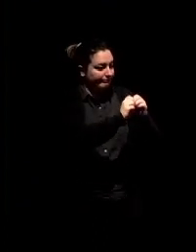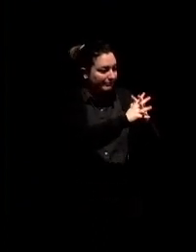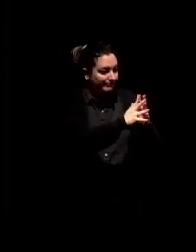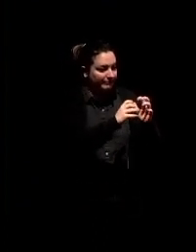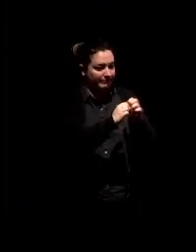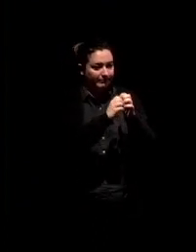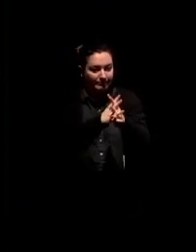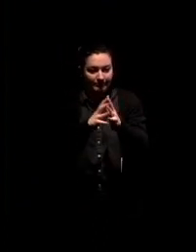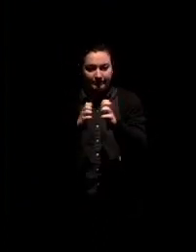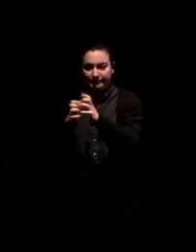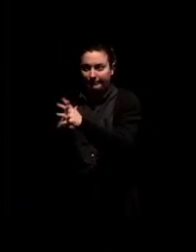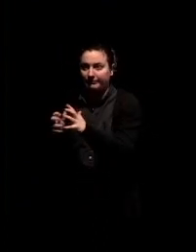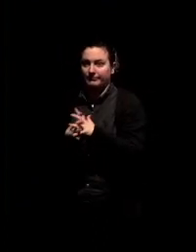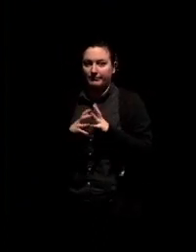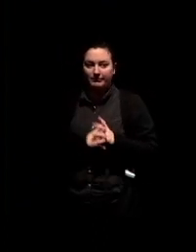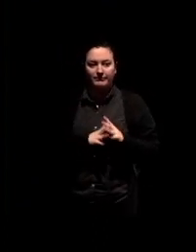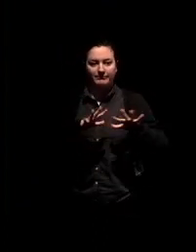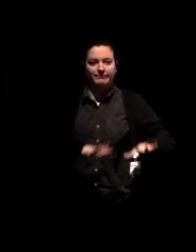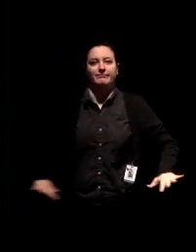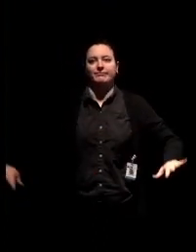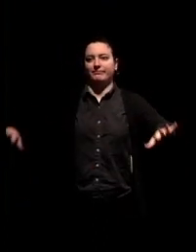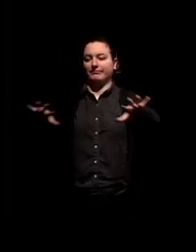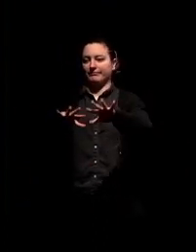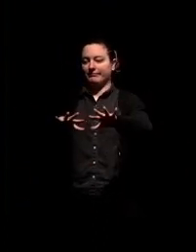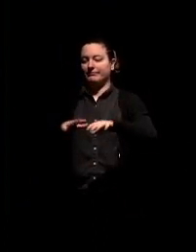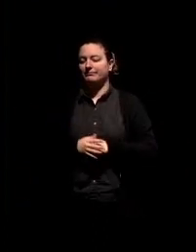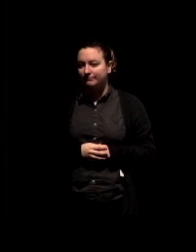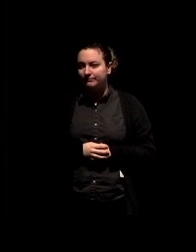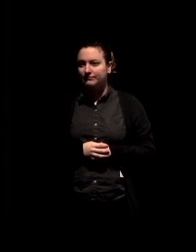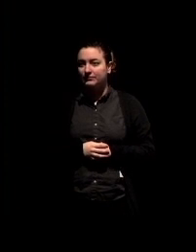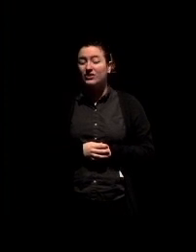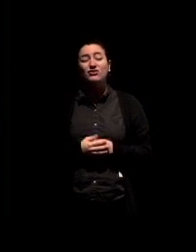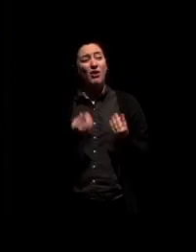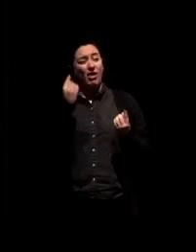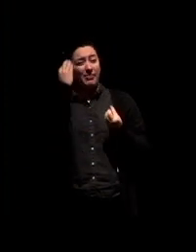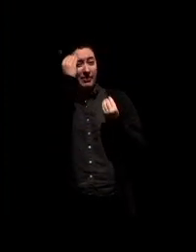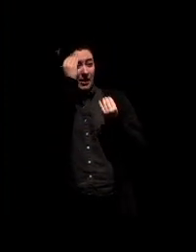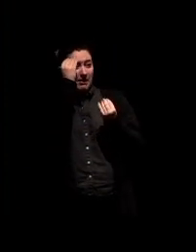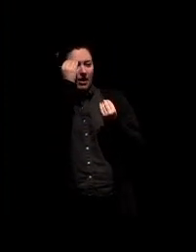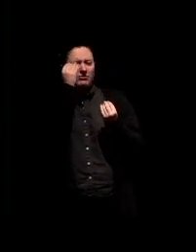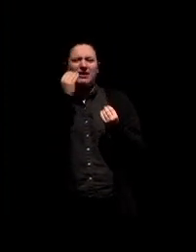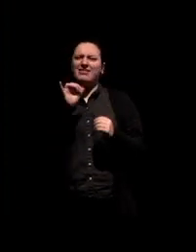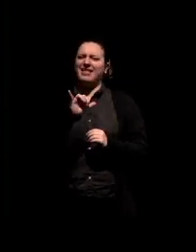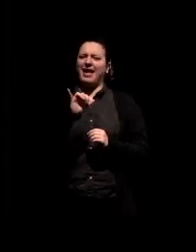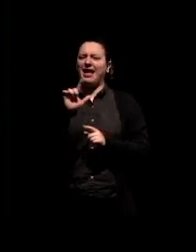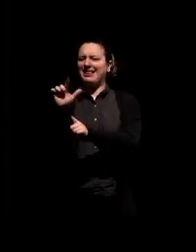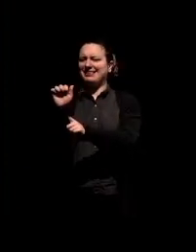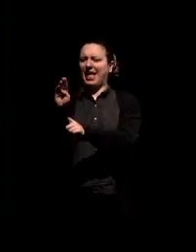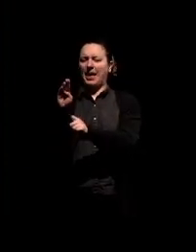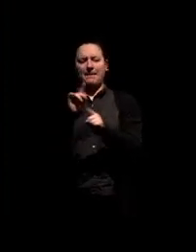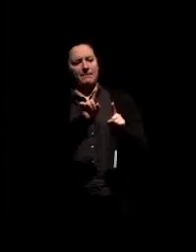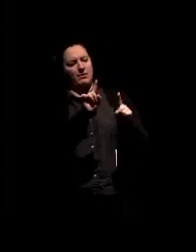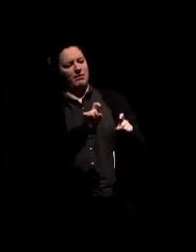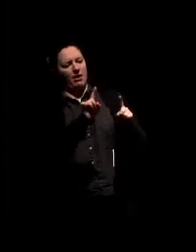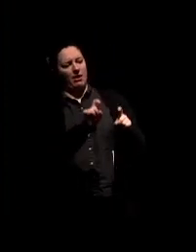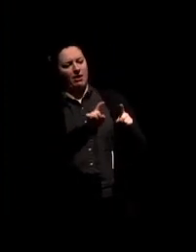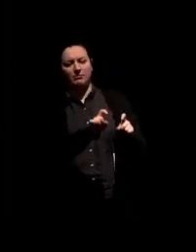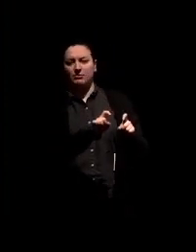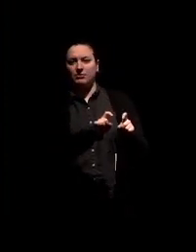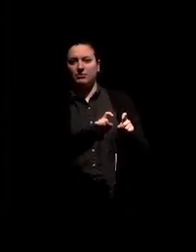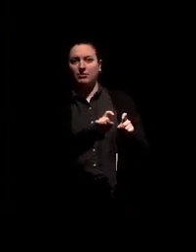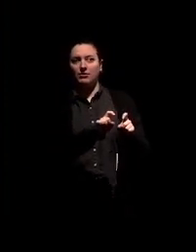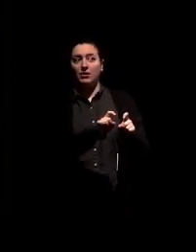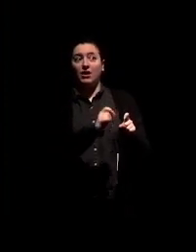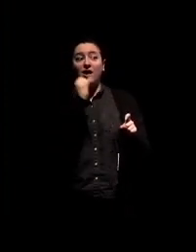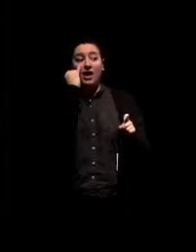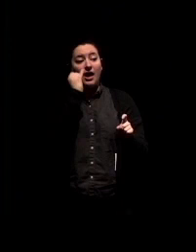But if we think about these laboratories of democracy, what happens when these experiments cause